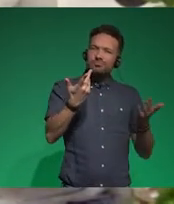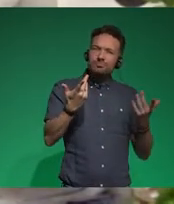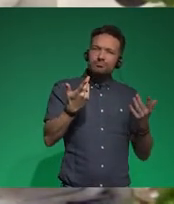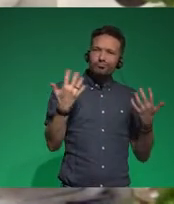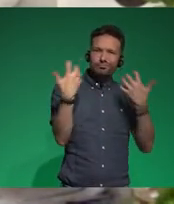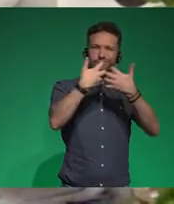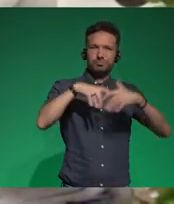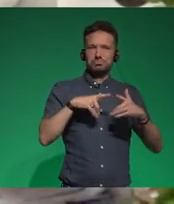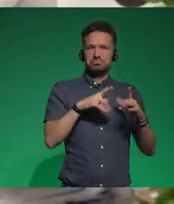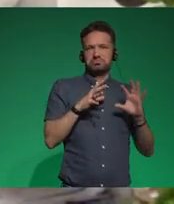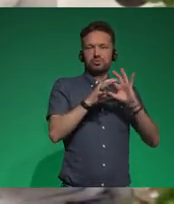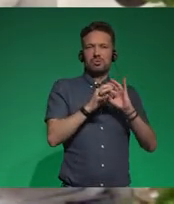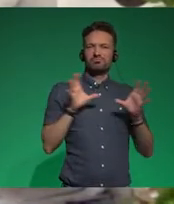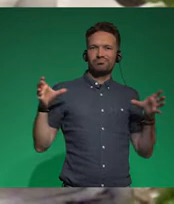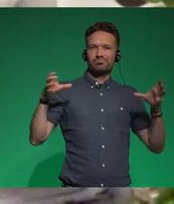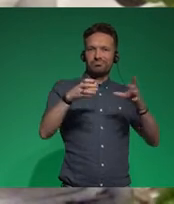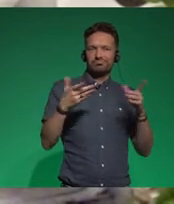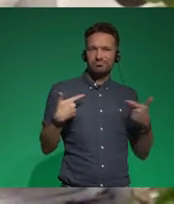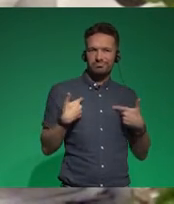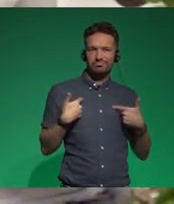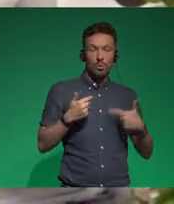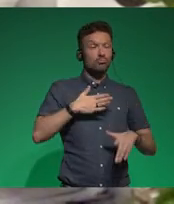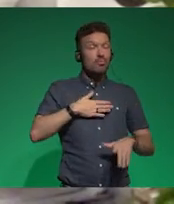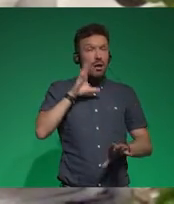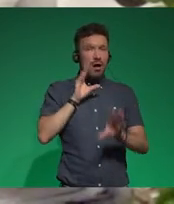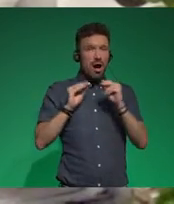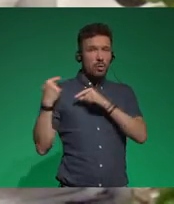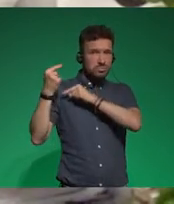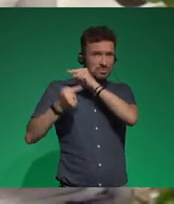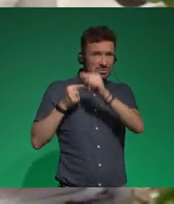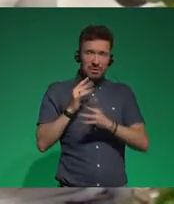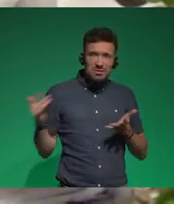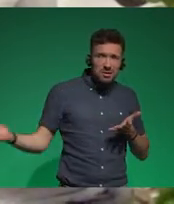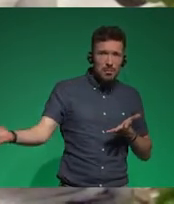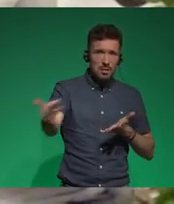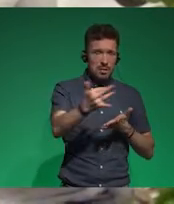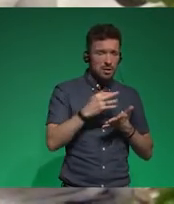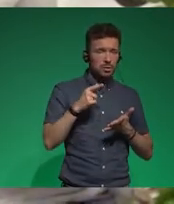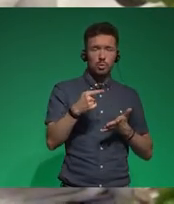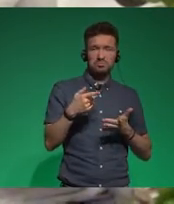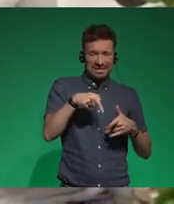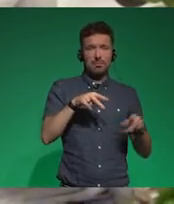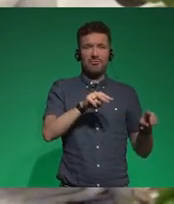the work, I can see that like the local people,